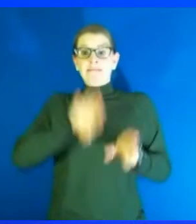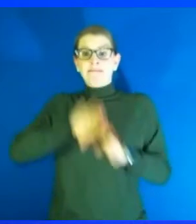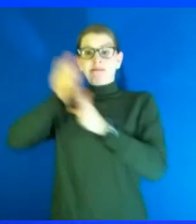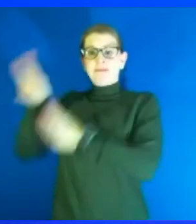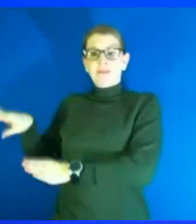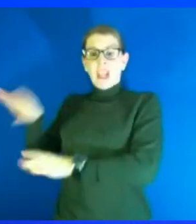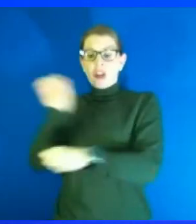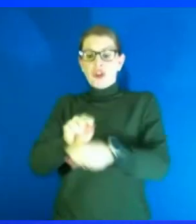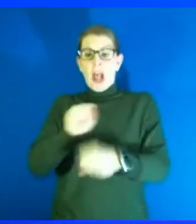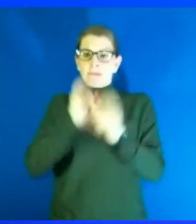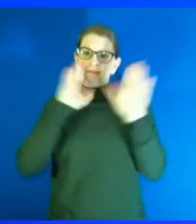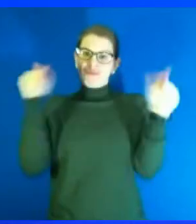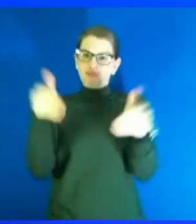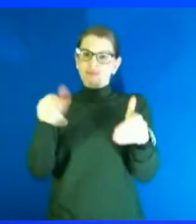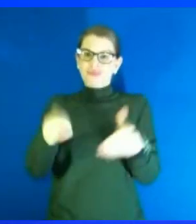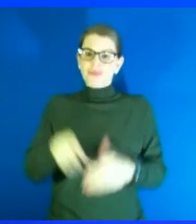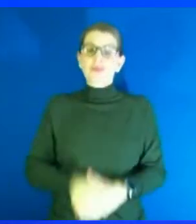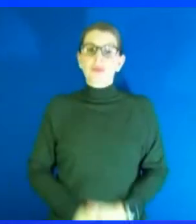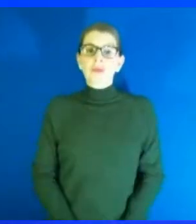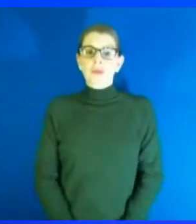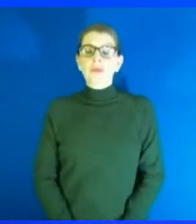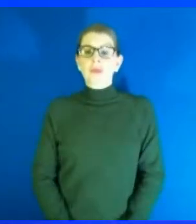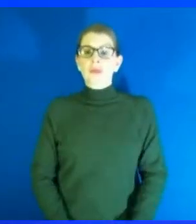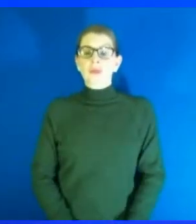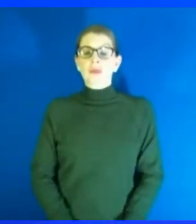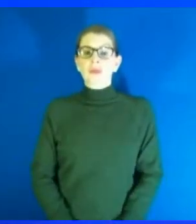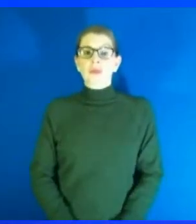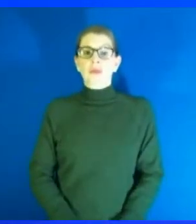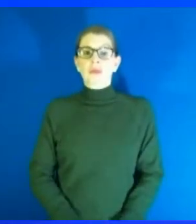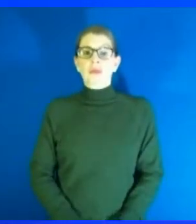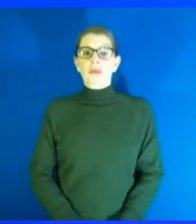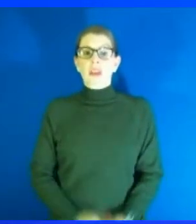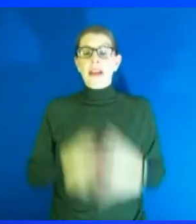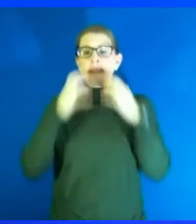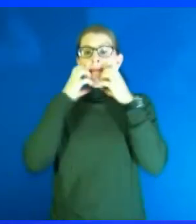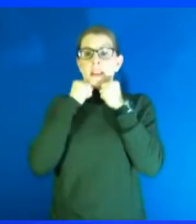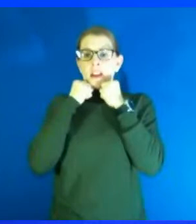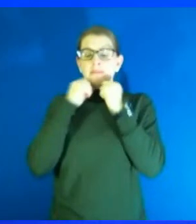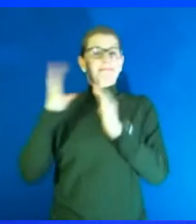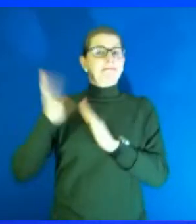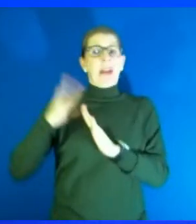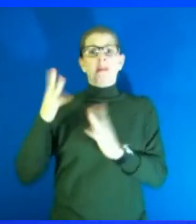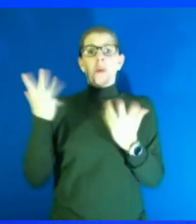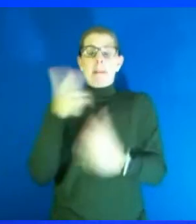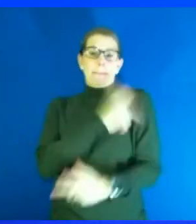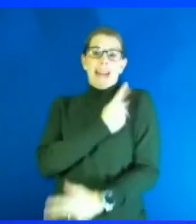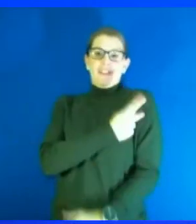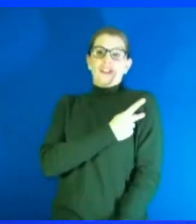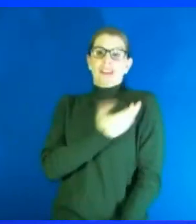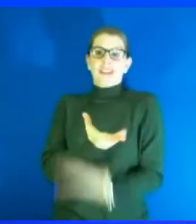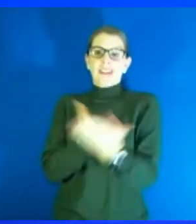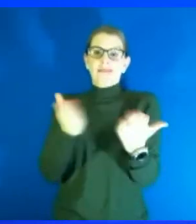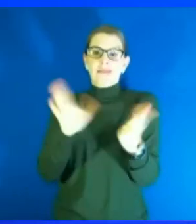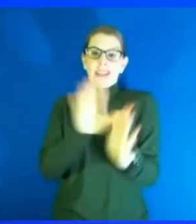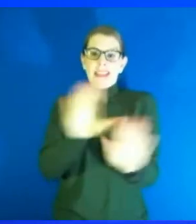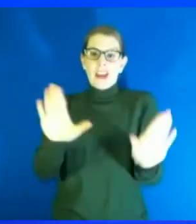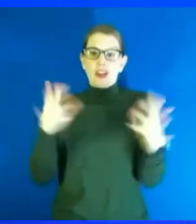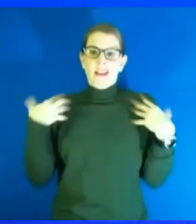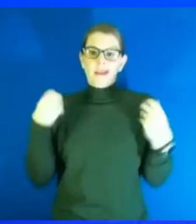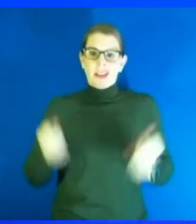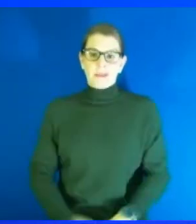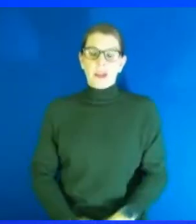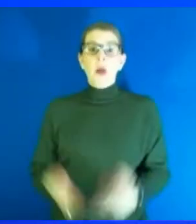to do. And when you're in the healthcare profession, that's what you care about most is the well-being of our patients, and that's way more important